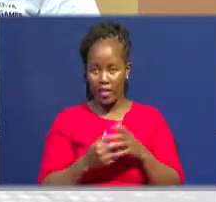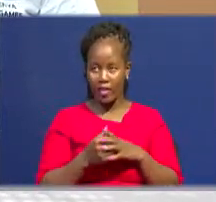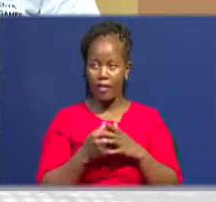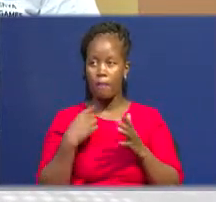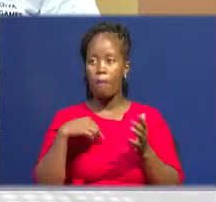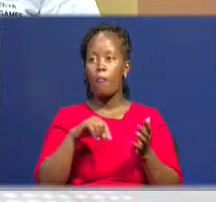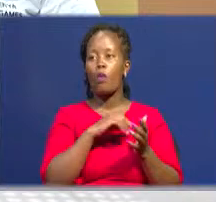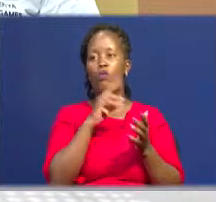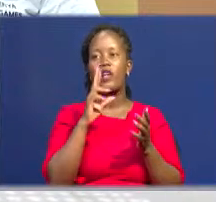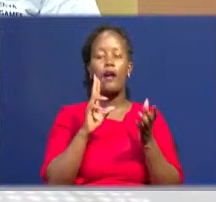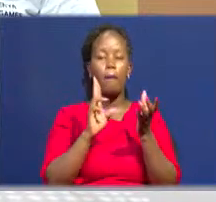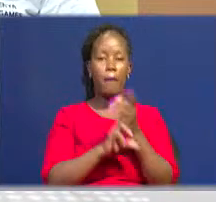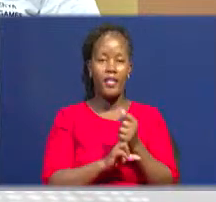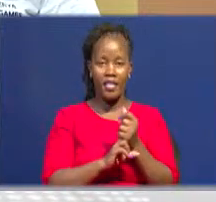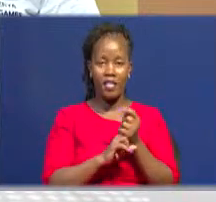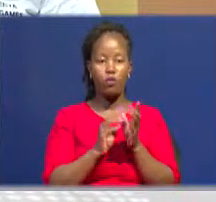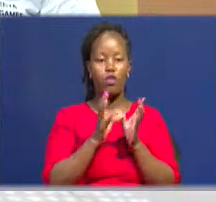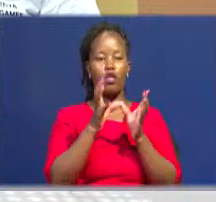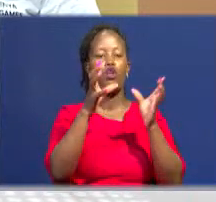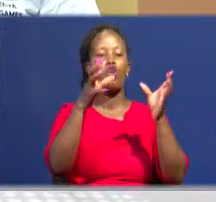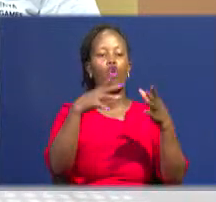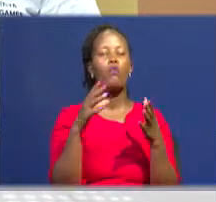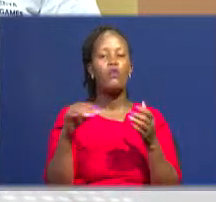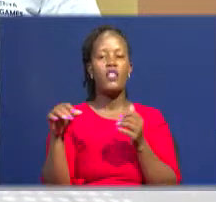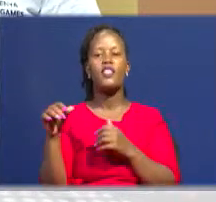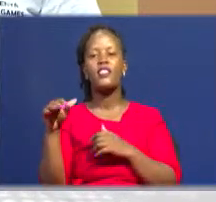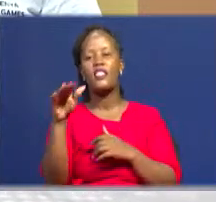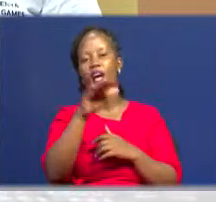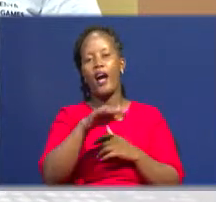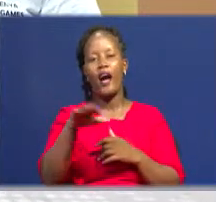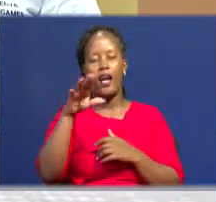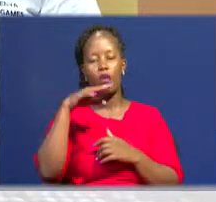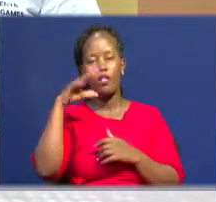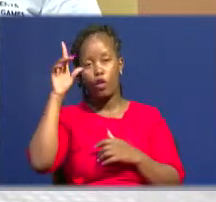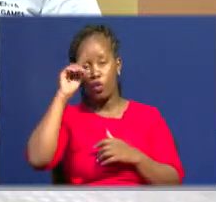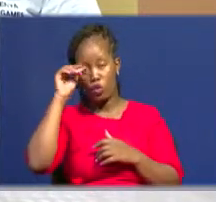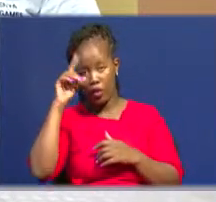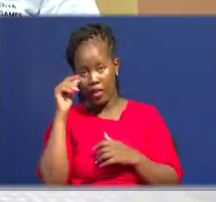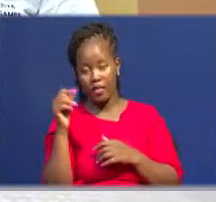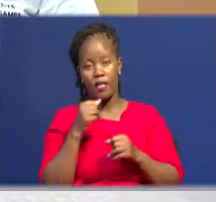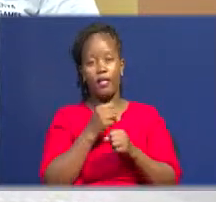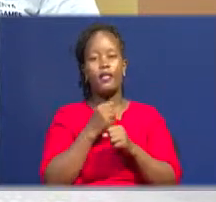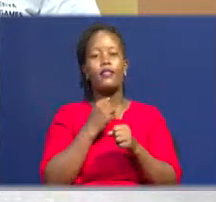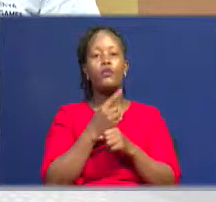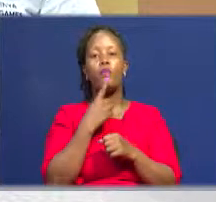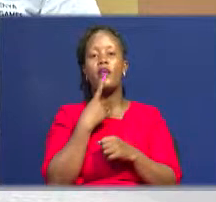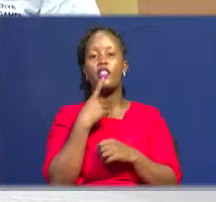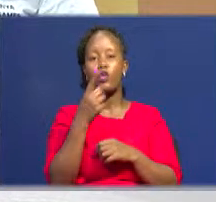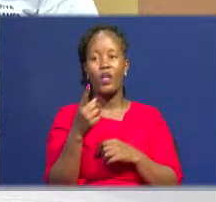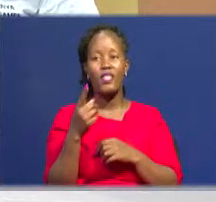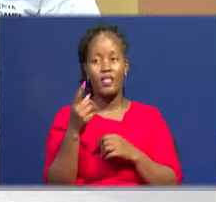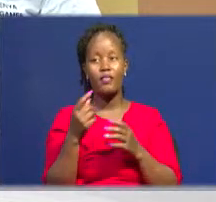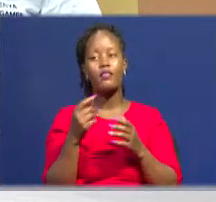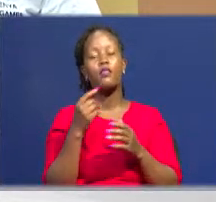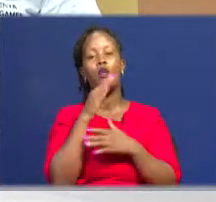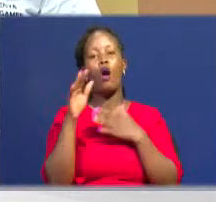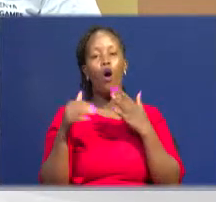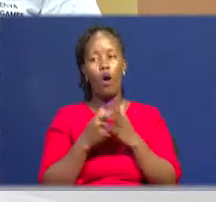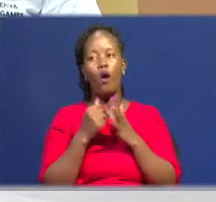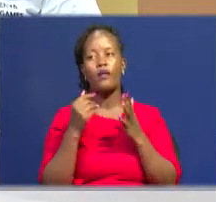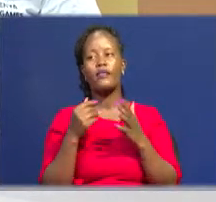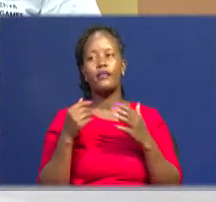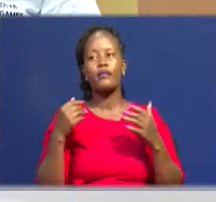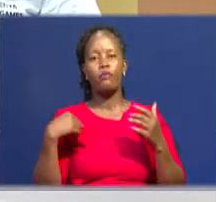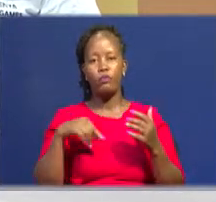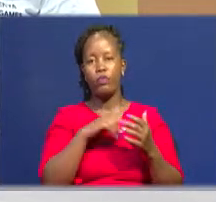Blue Economy and the communities around the coastal area, so that we can be able to ensure that we are, the series that you've talked about, we